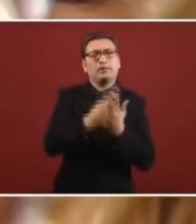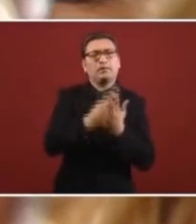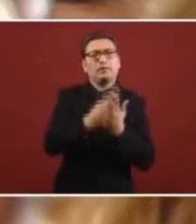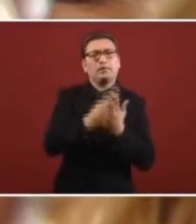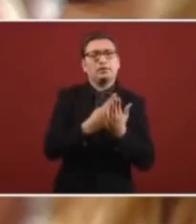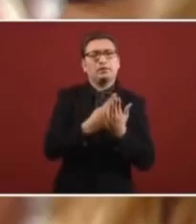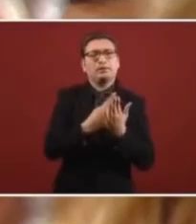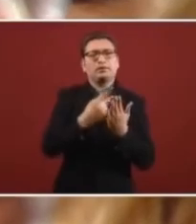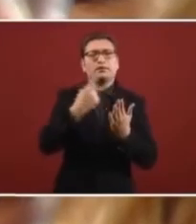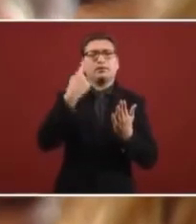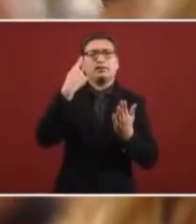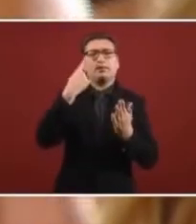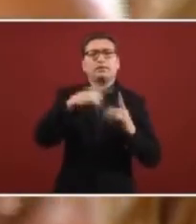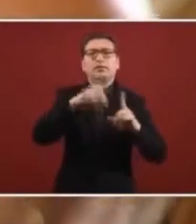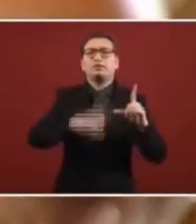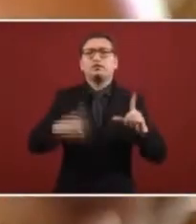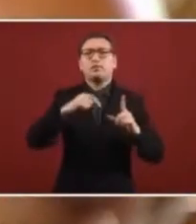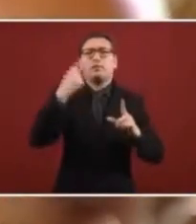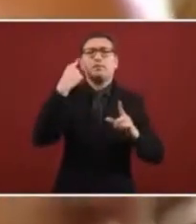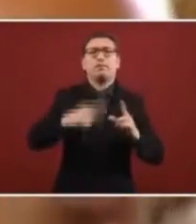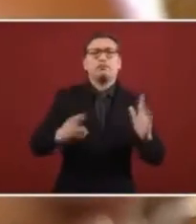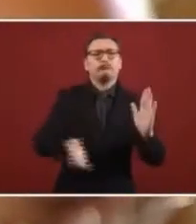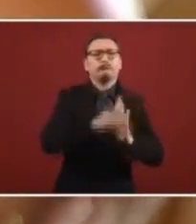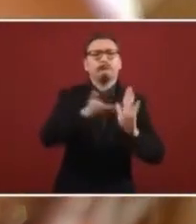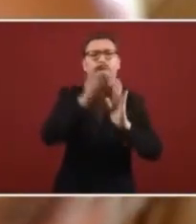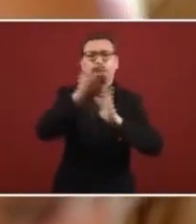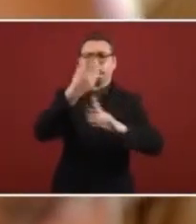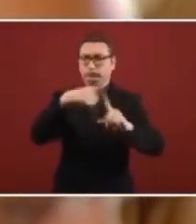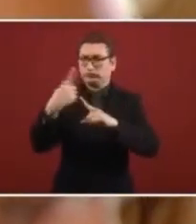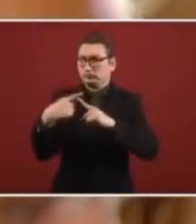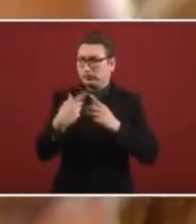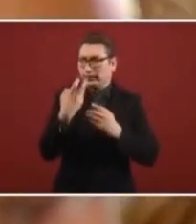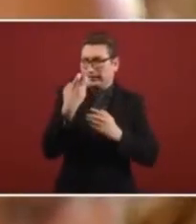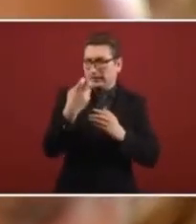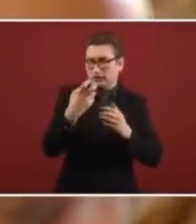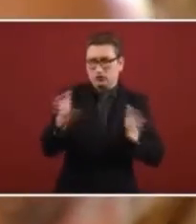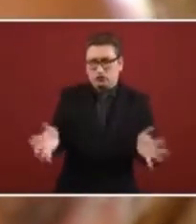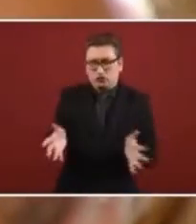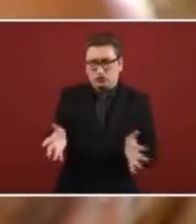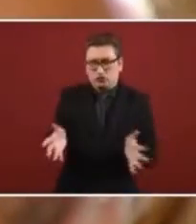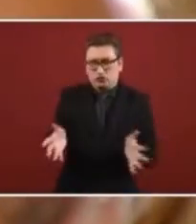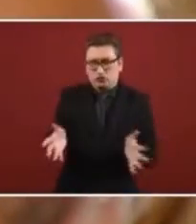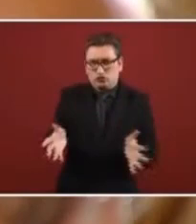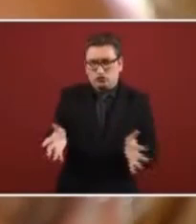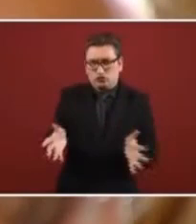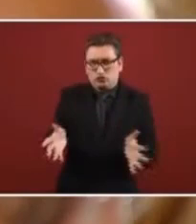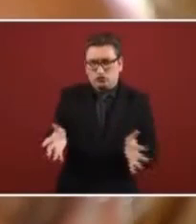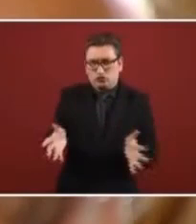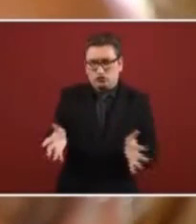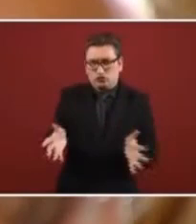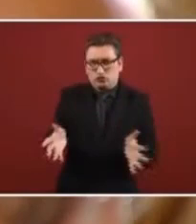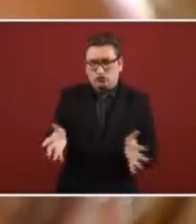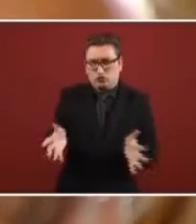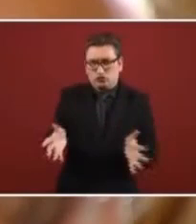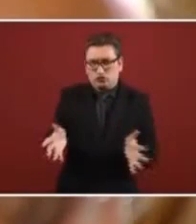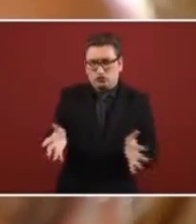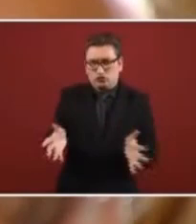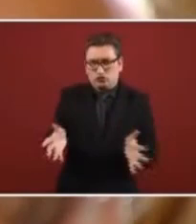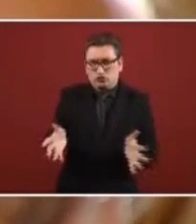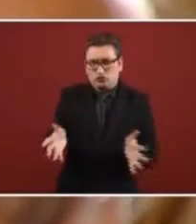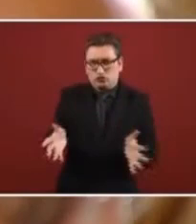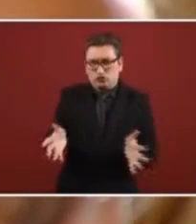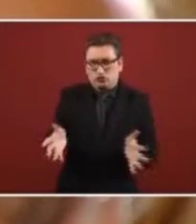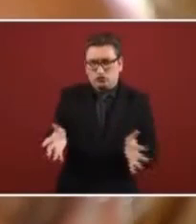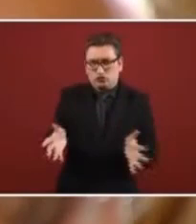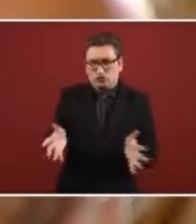for Infrastructure? y si con esto ya se levantarían estos índices que pues And with this, would it raise